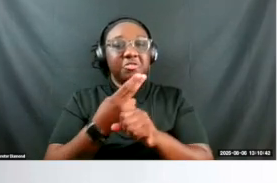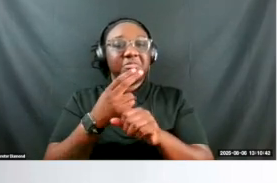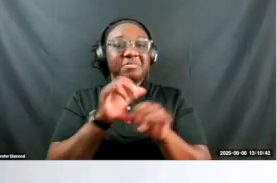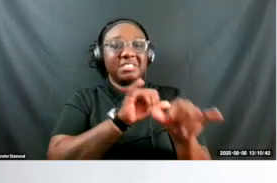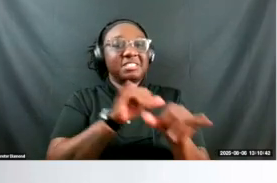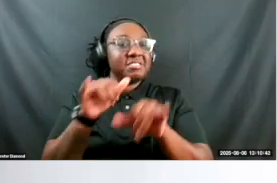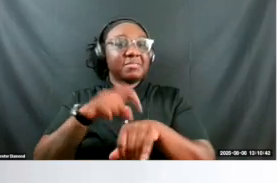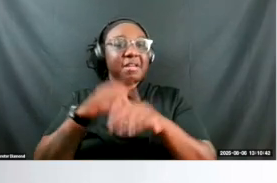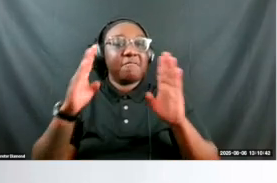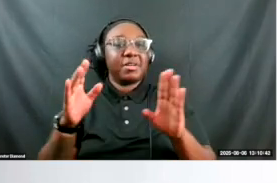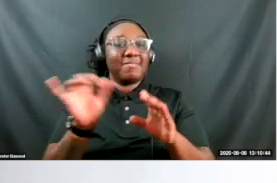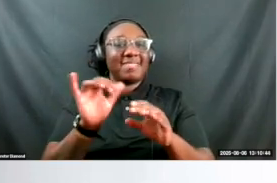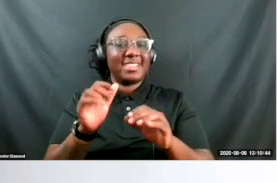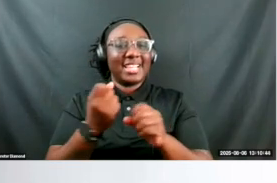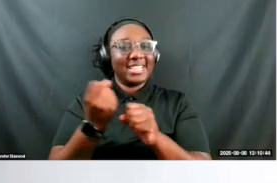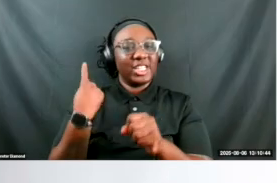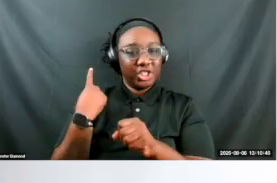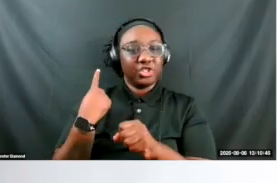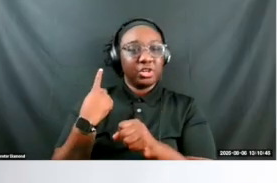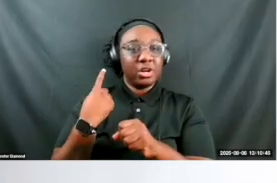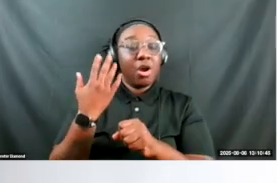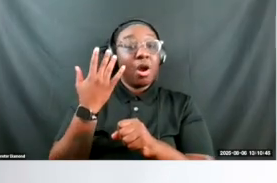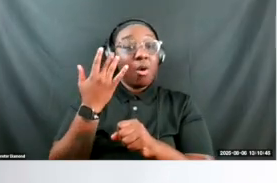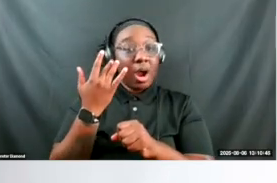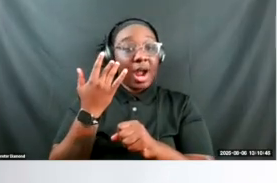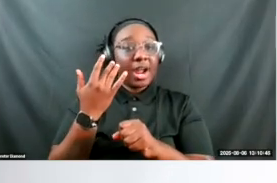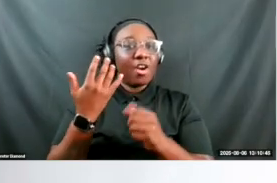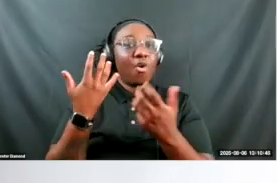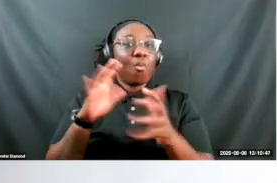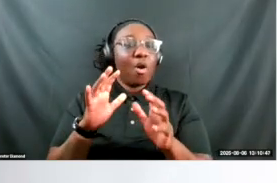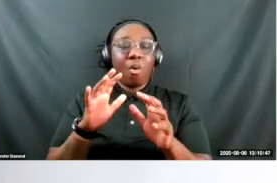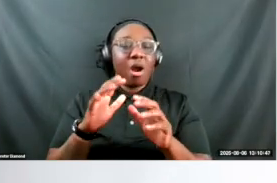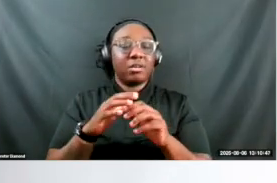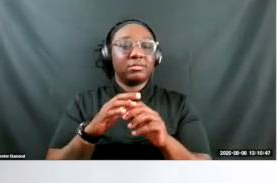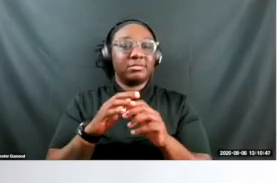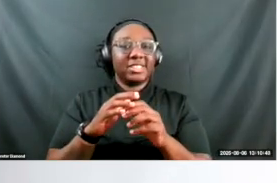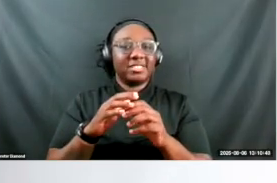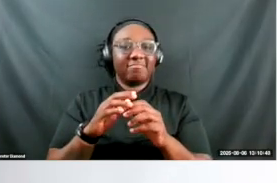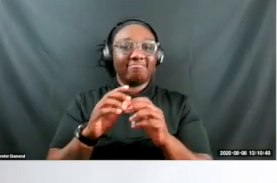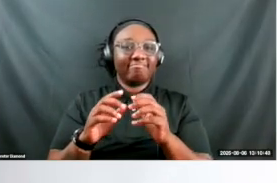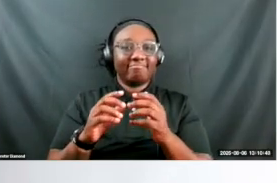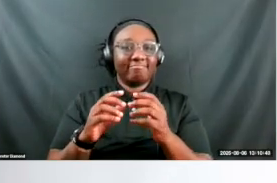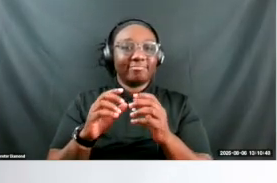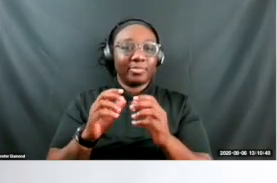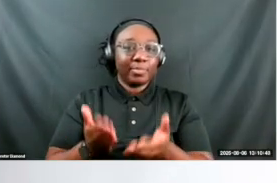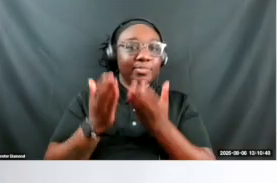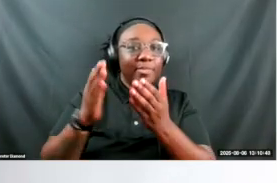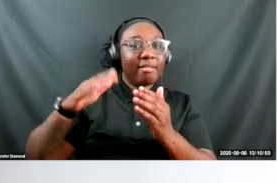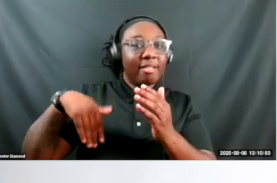them. Otherwise, we risk the possibility of the legislature pulling back the funds. Next slide.